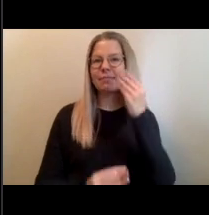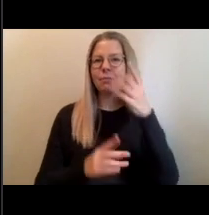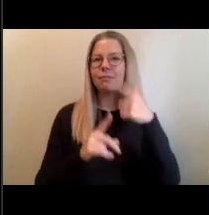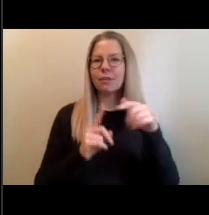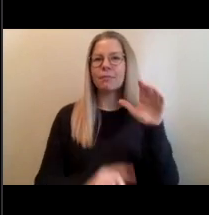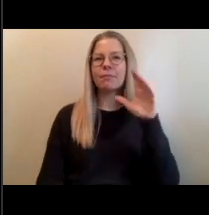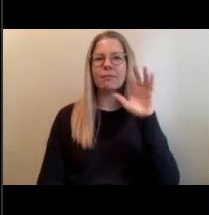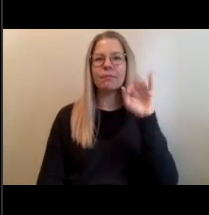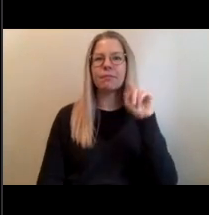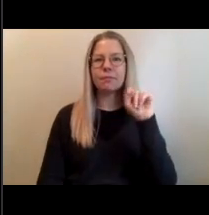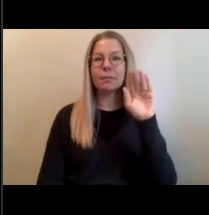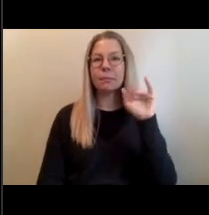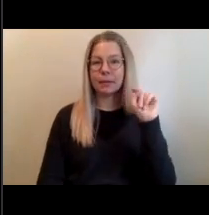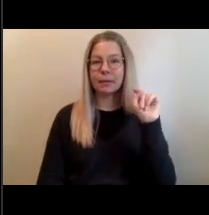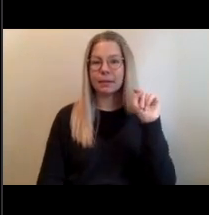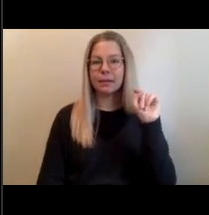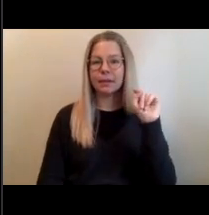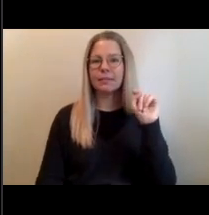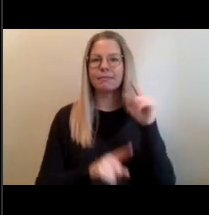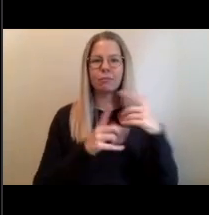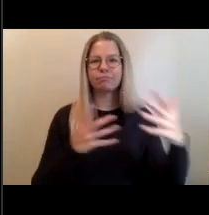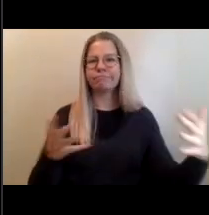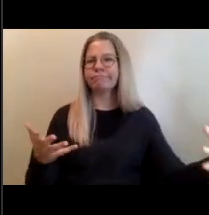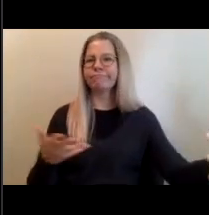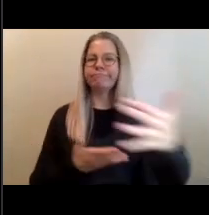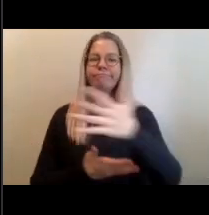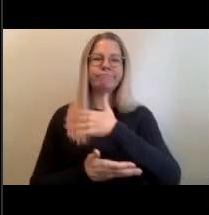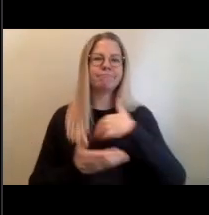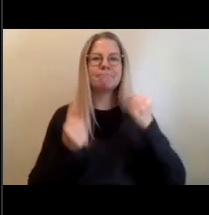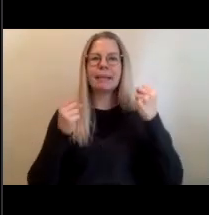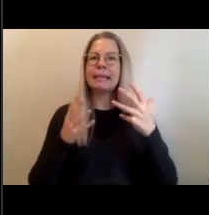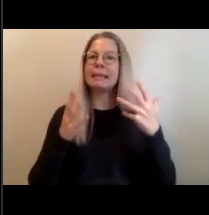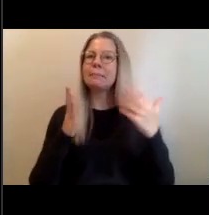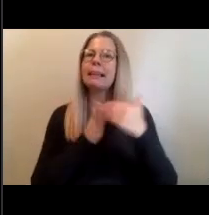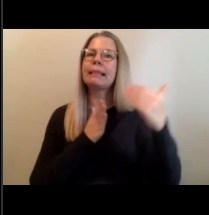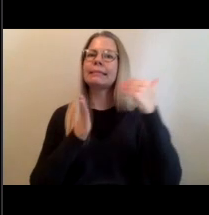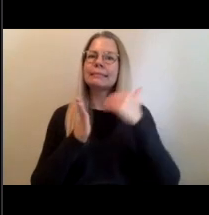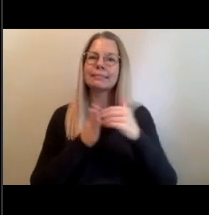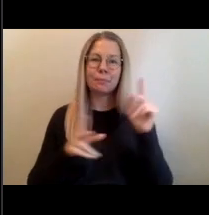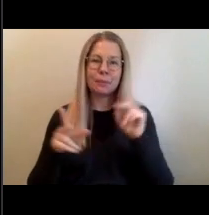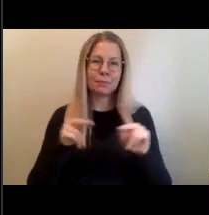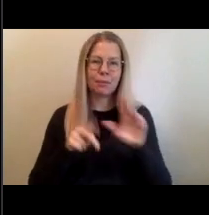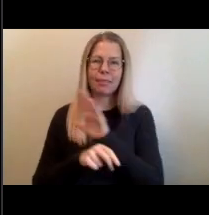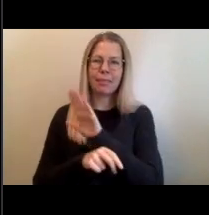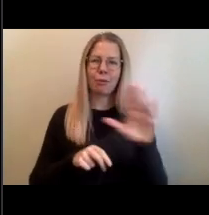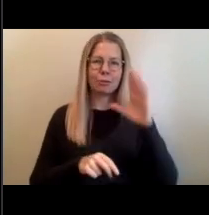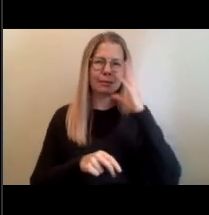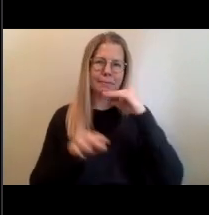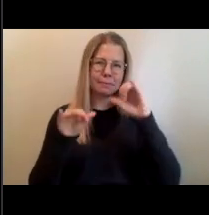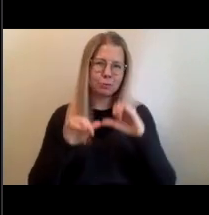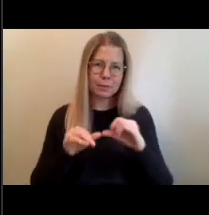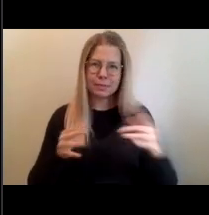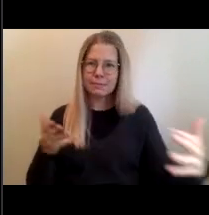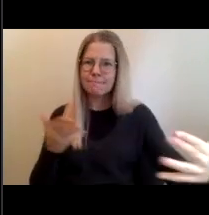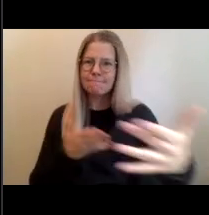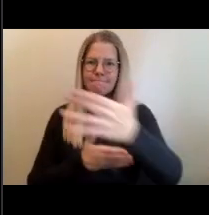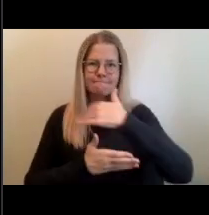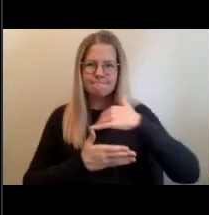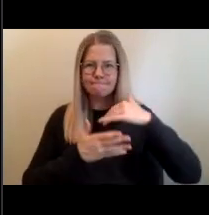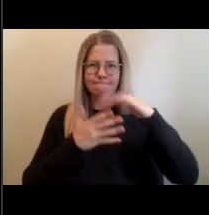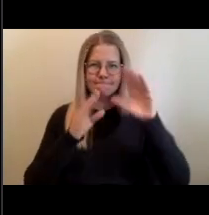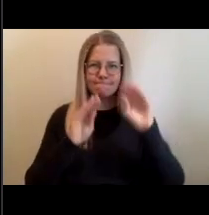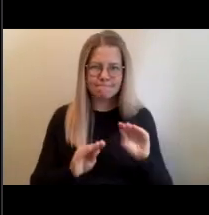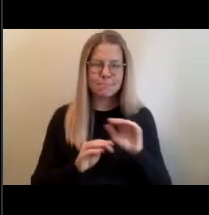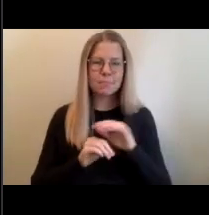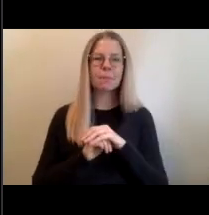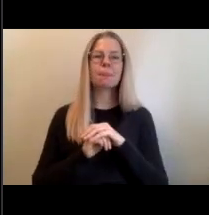data. It's been measured with millions of users around the world, and you can see here that the average sleep as